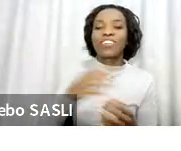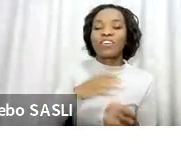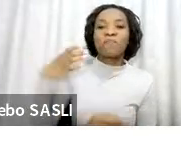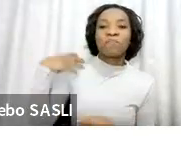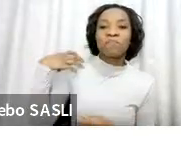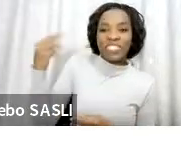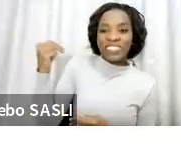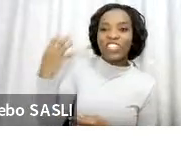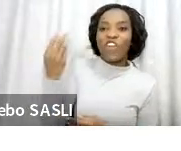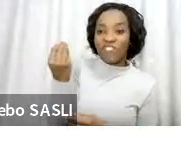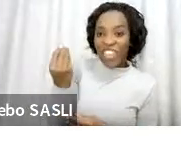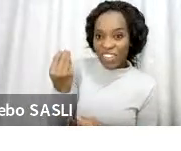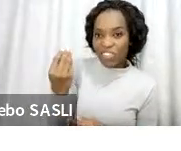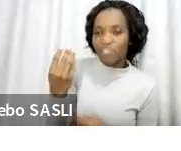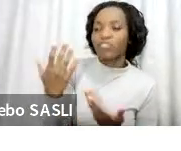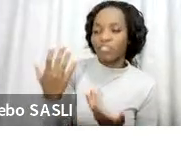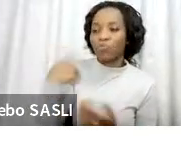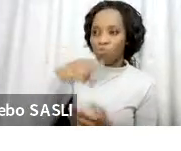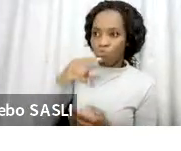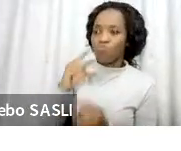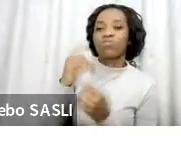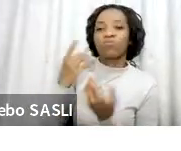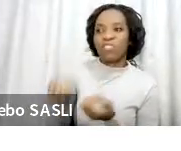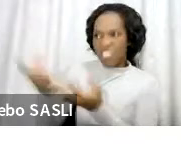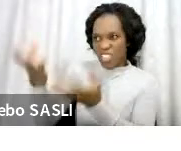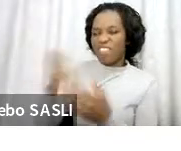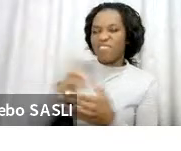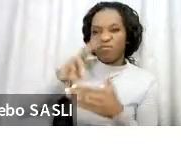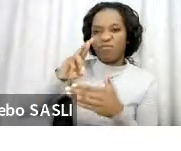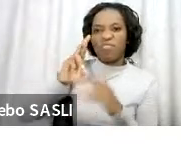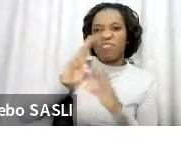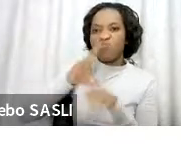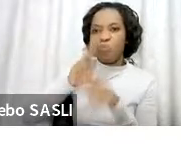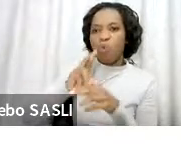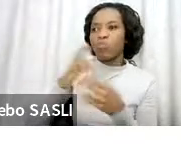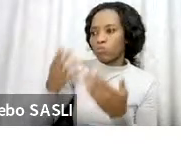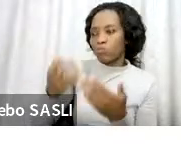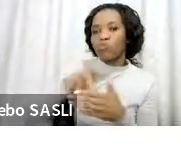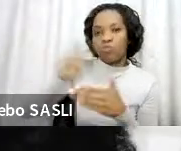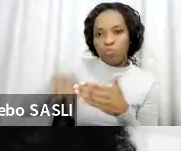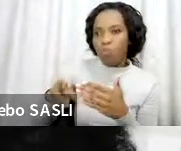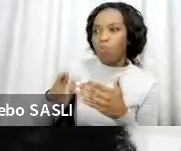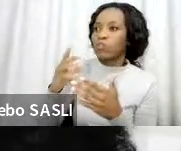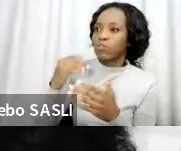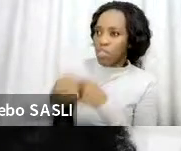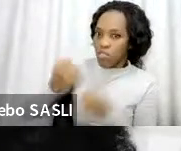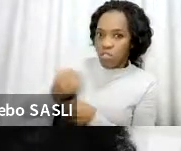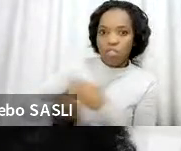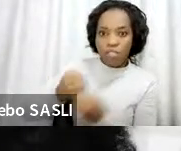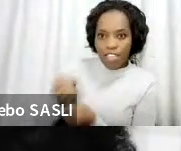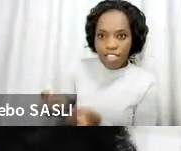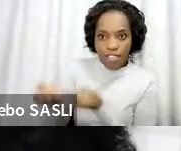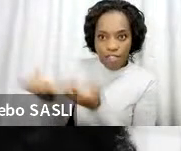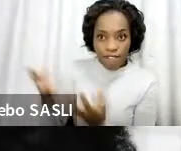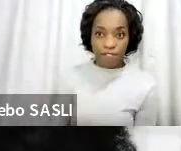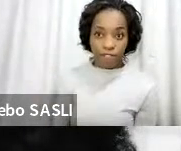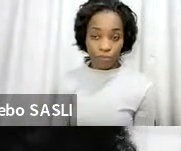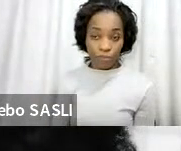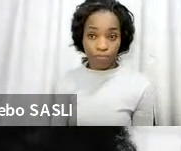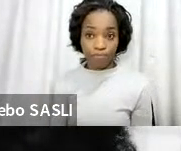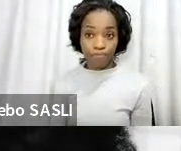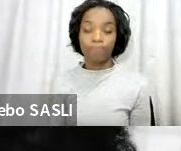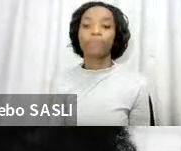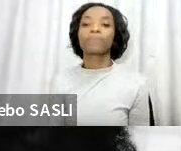annual report on everything that has taken place, during the year. Now,